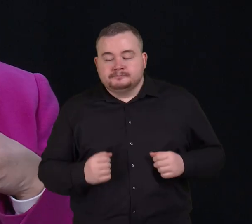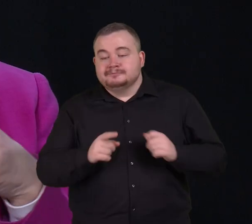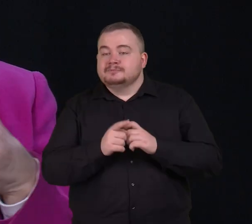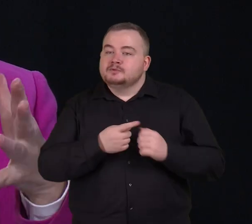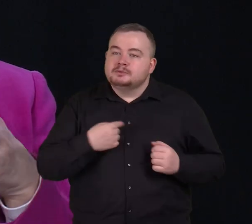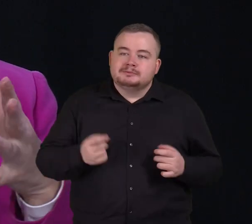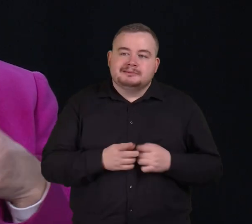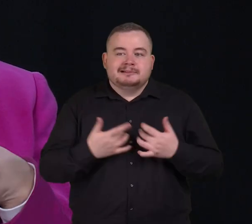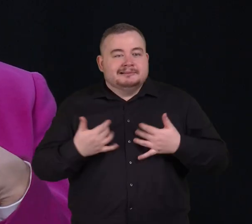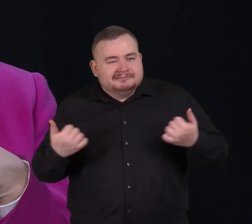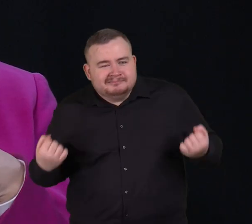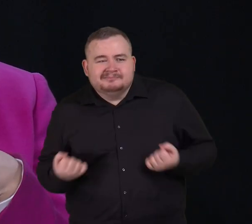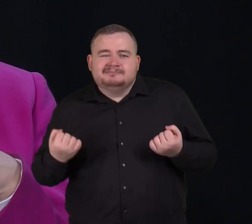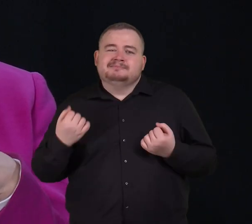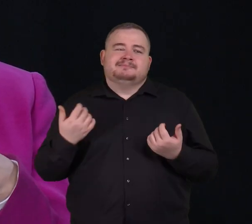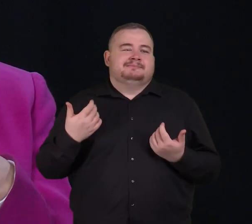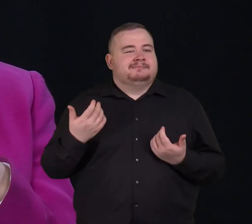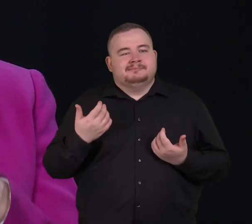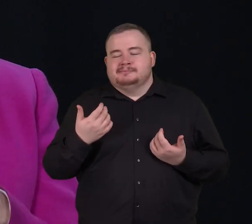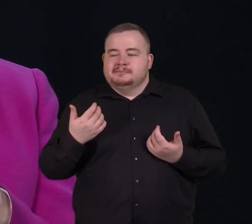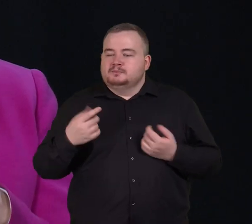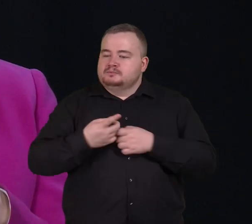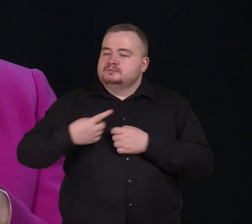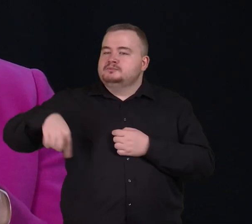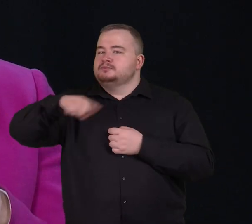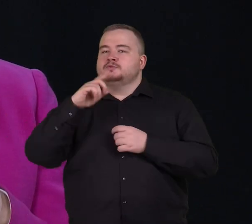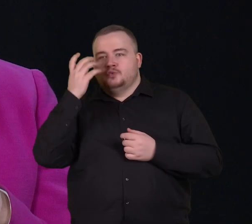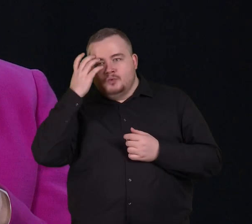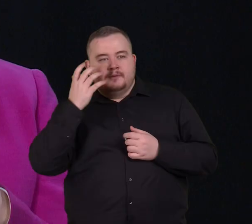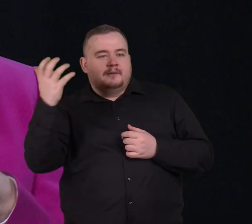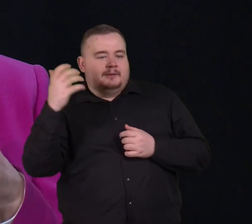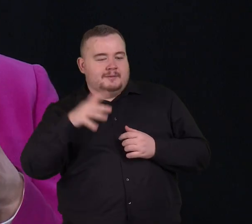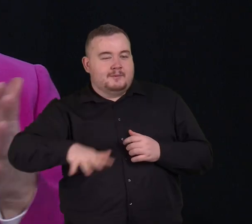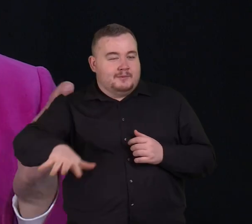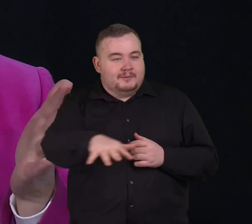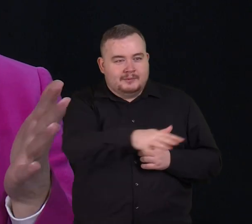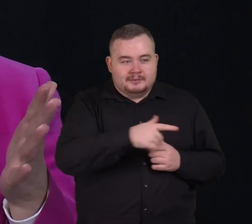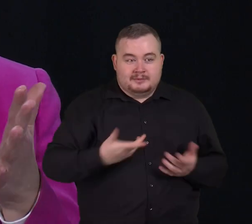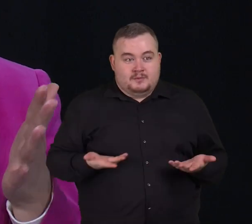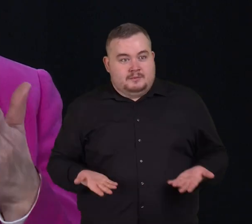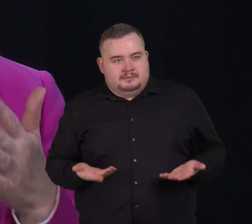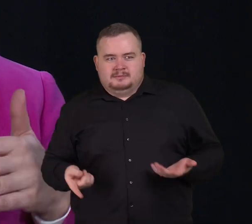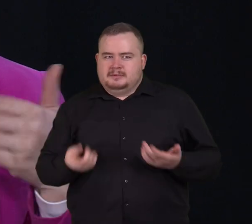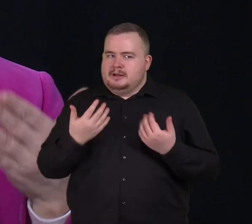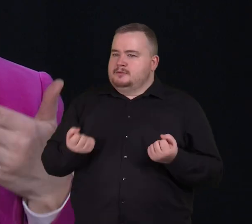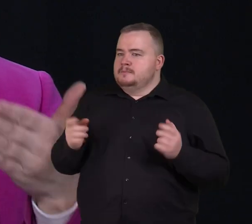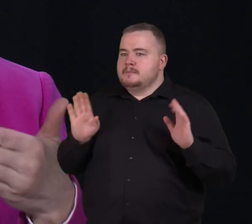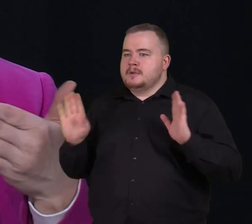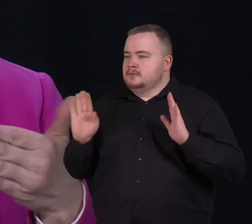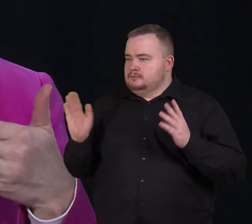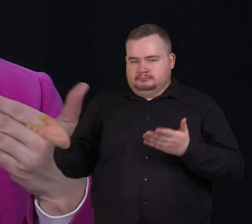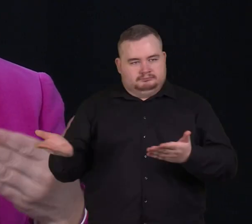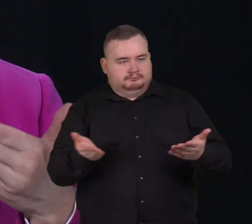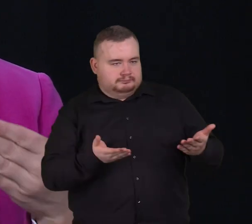area, how to behave in the present situations. So I think this program gives